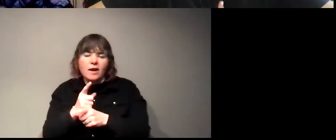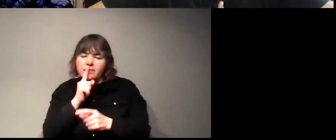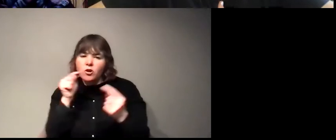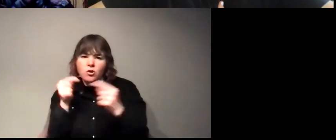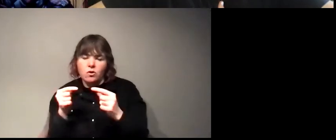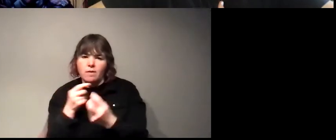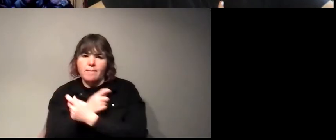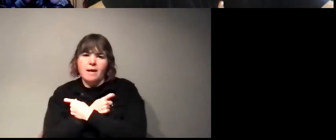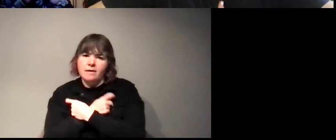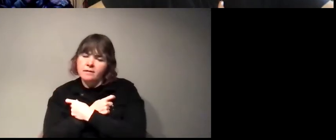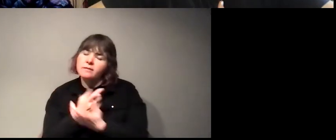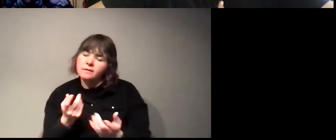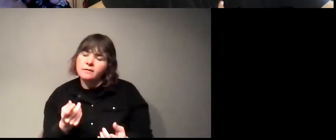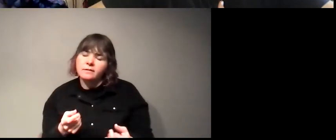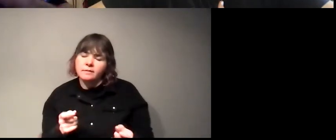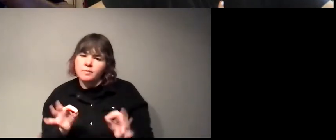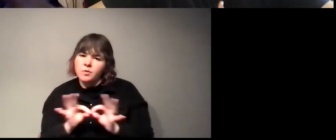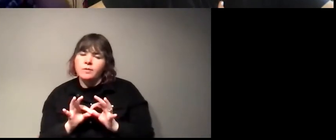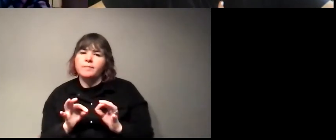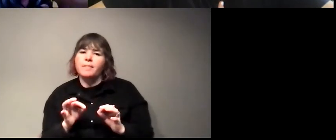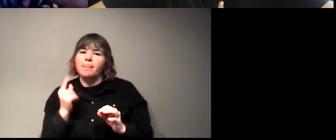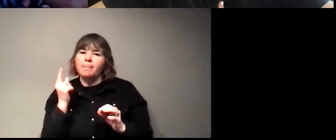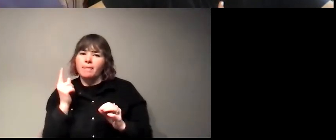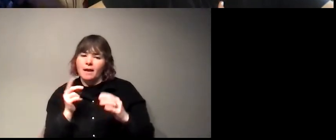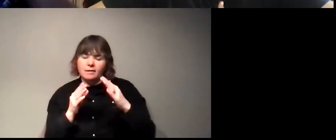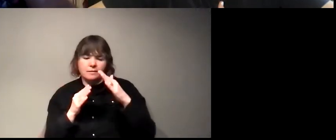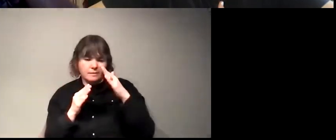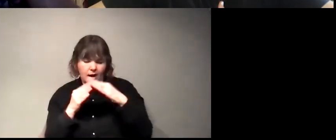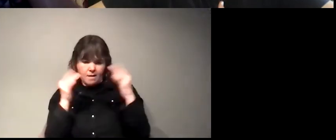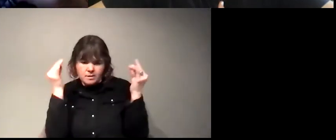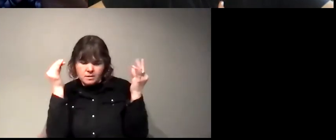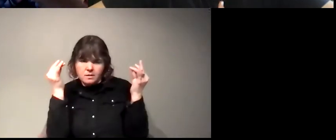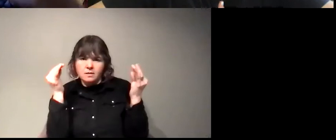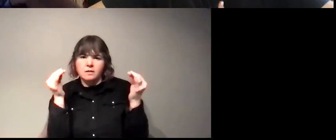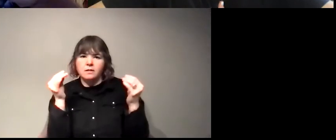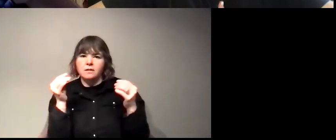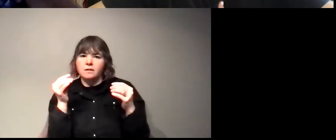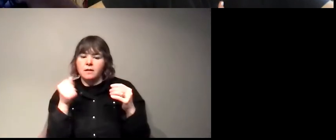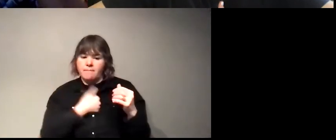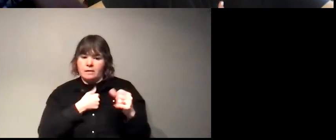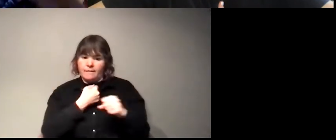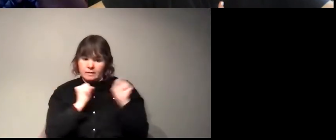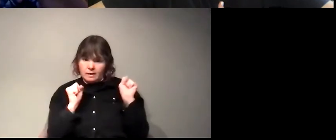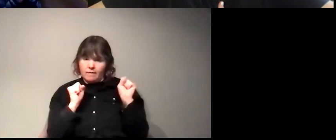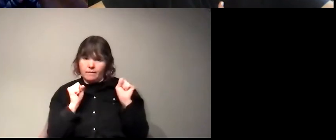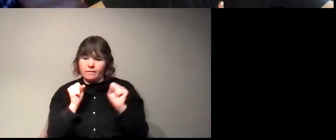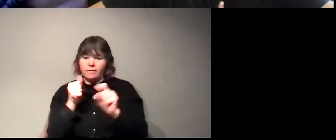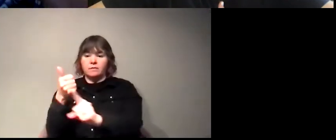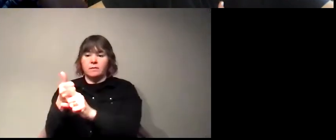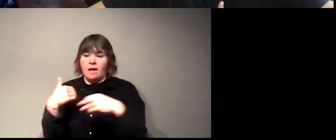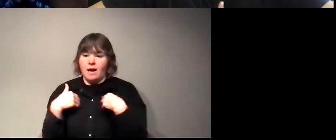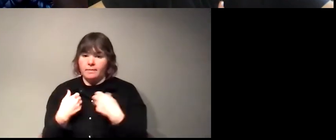bat. So that is like the top thing we're thinking of. It's like, keep myself safe, keep the animal